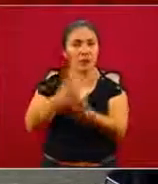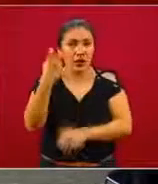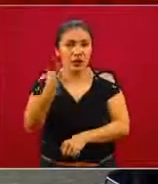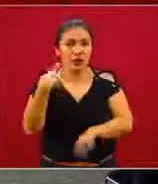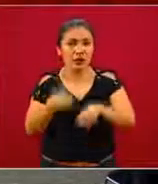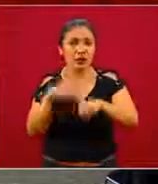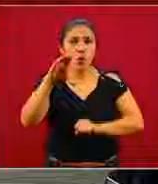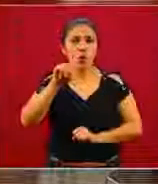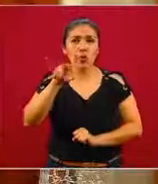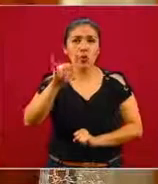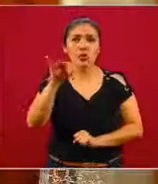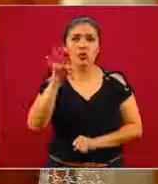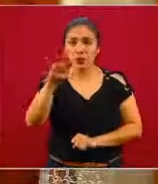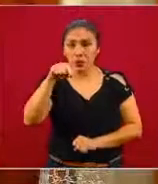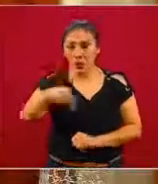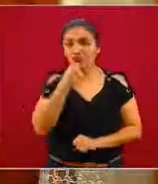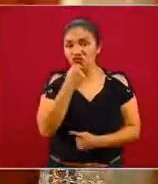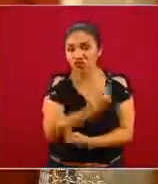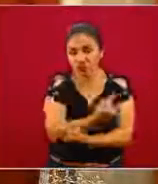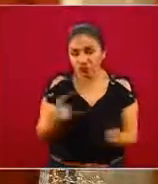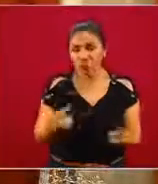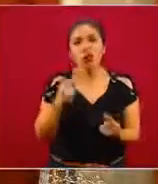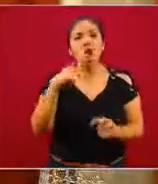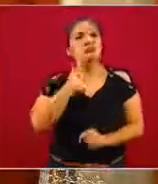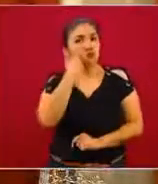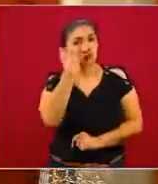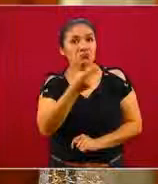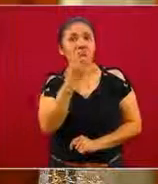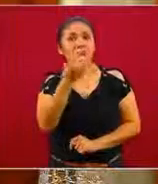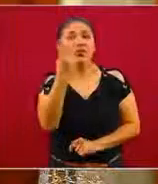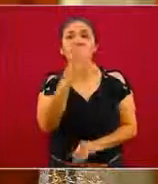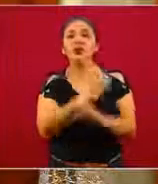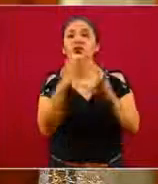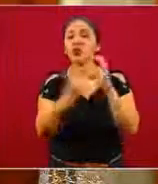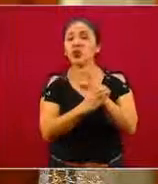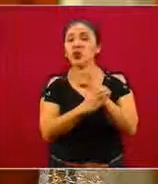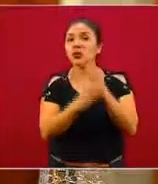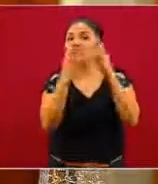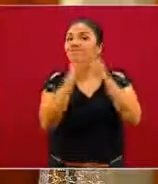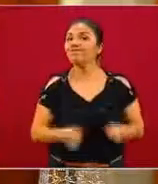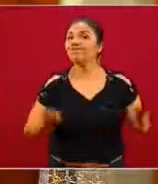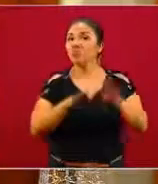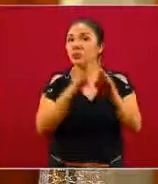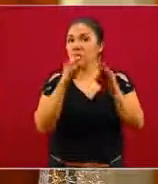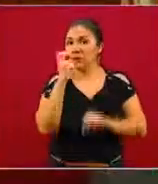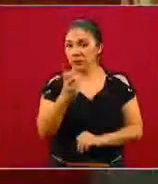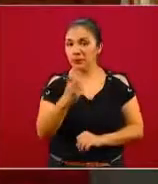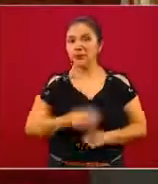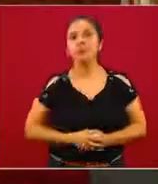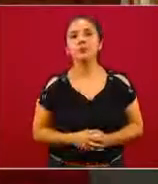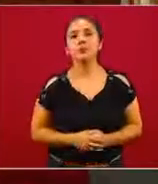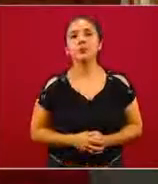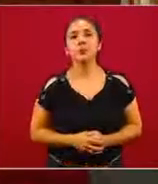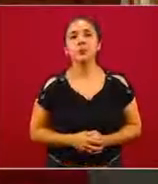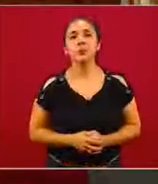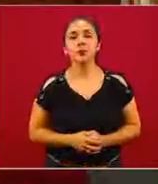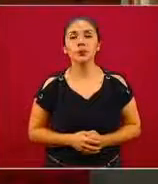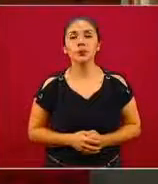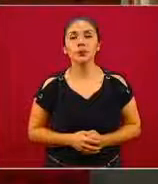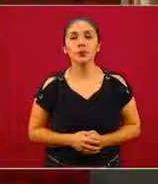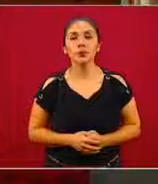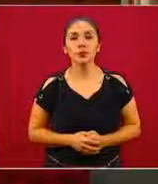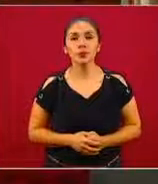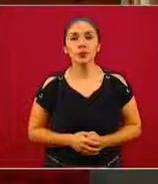of COVID-19 among children. And we wanted to point out 3 priority areas. Next,